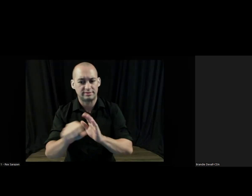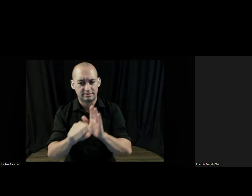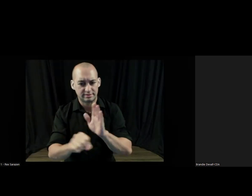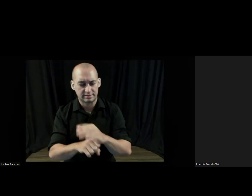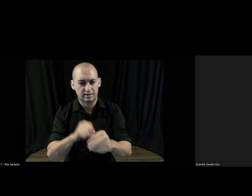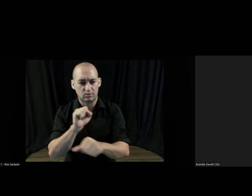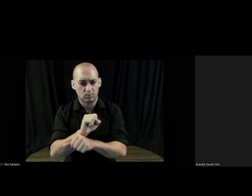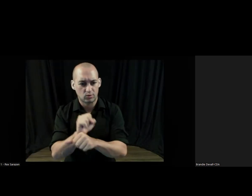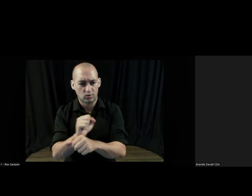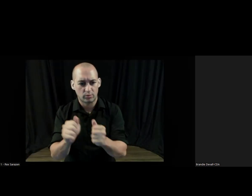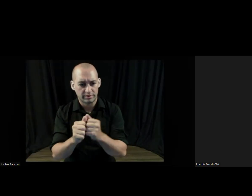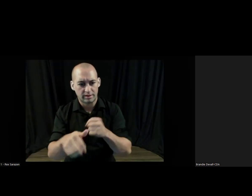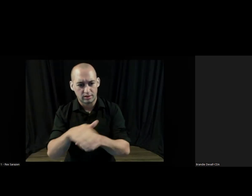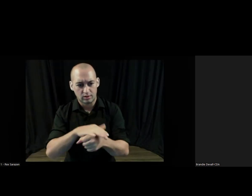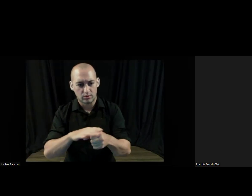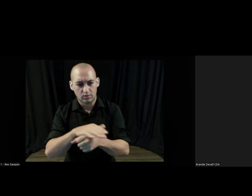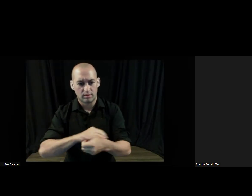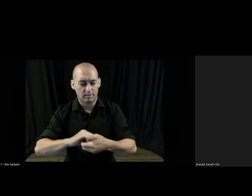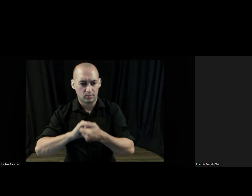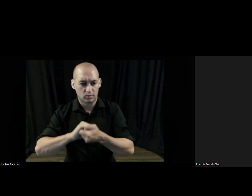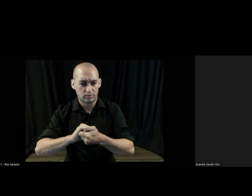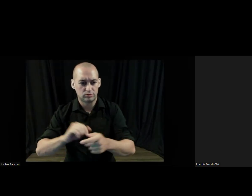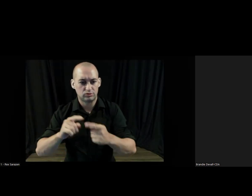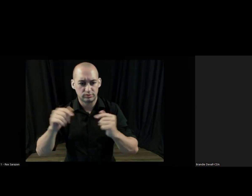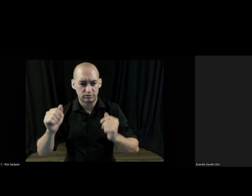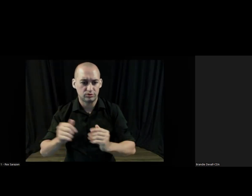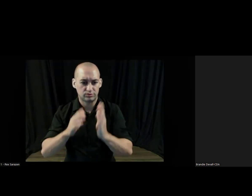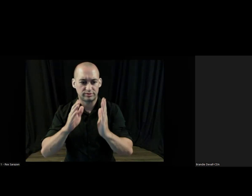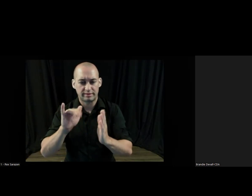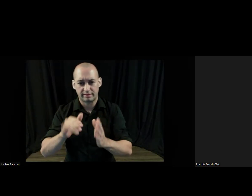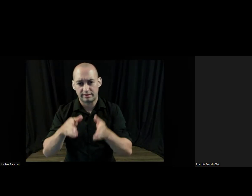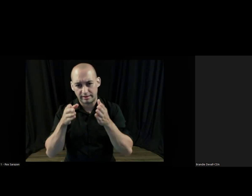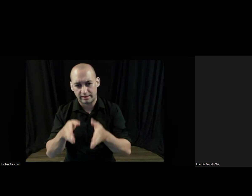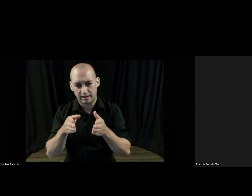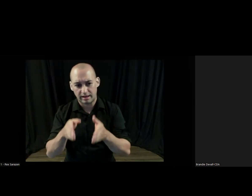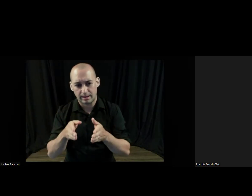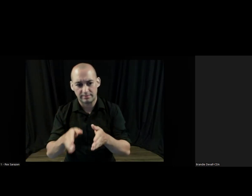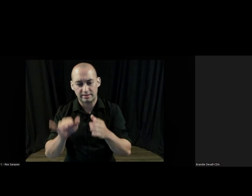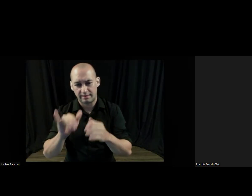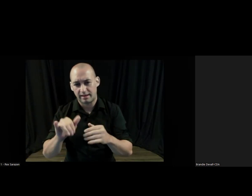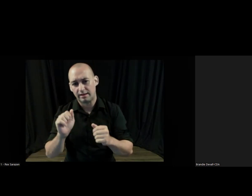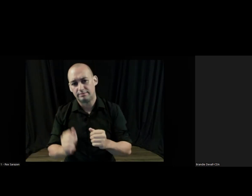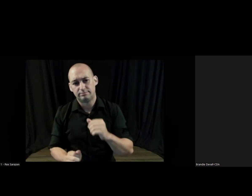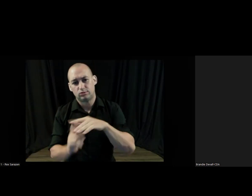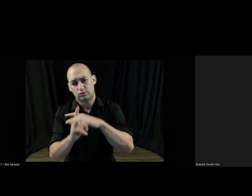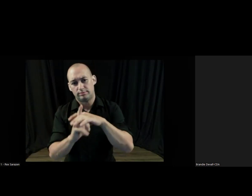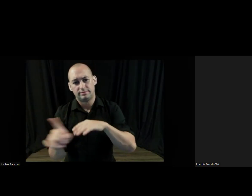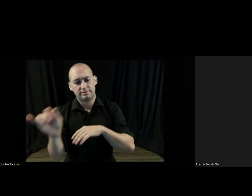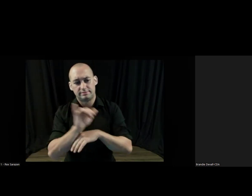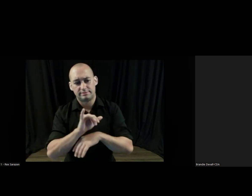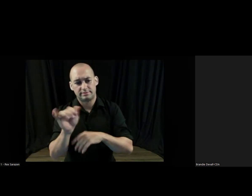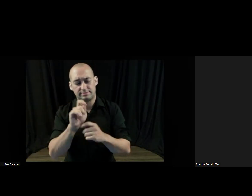to address some of the gaps that have appeared. Just like specifically, we talked